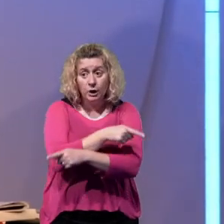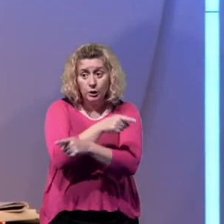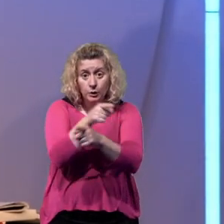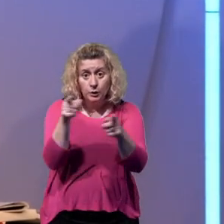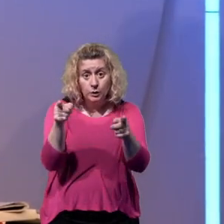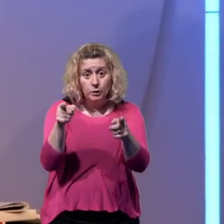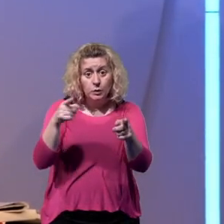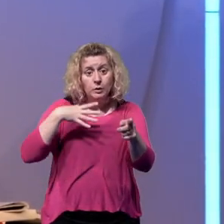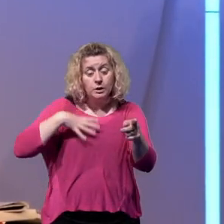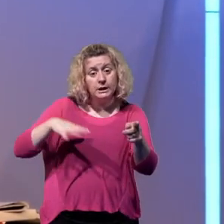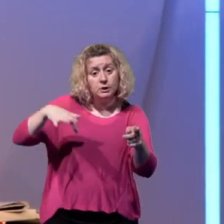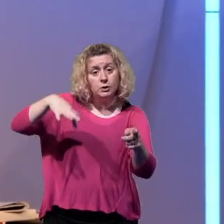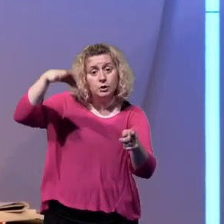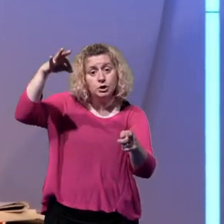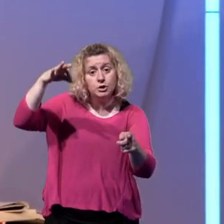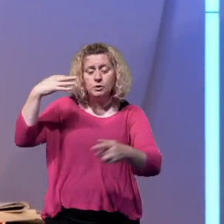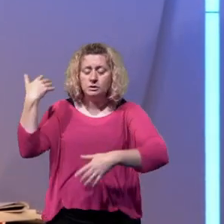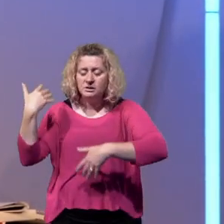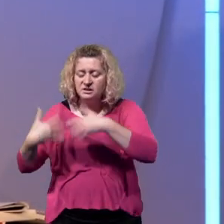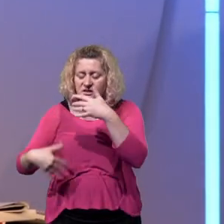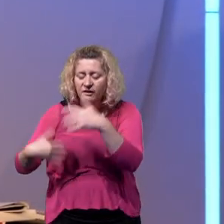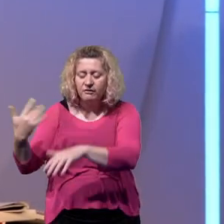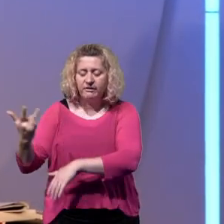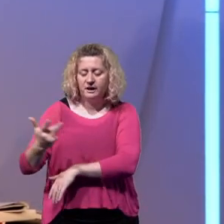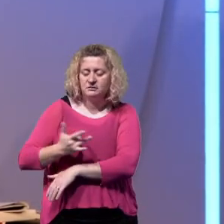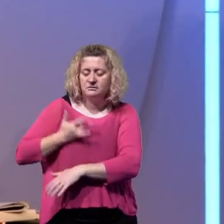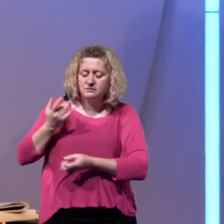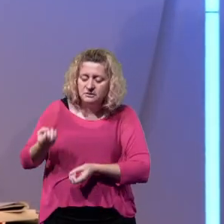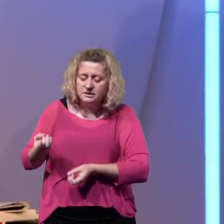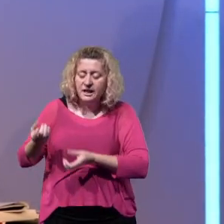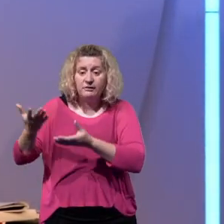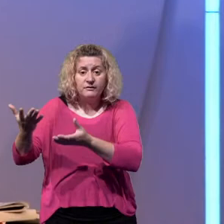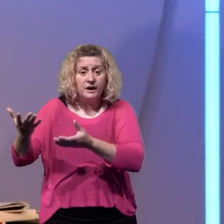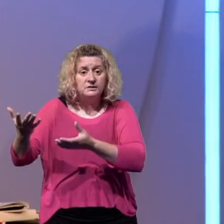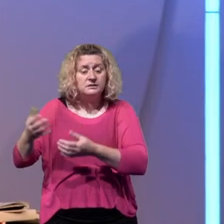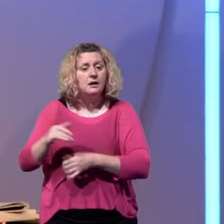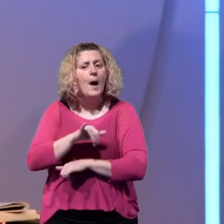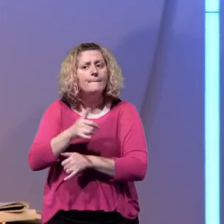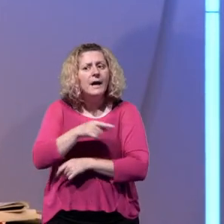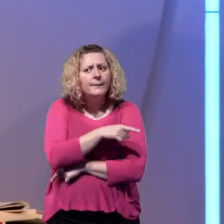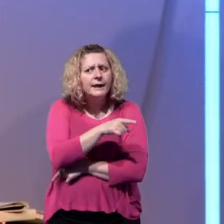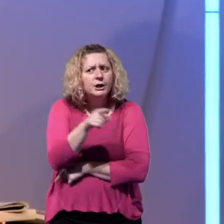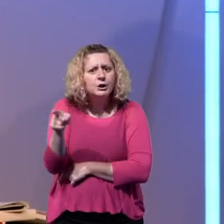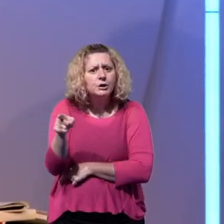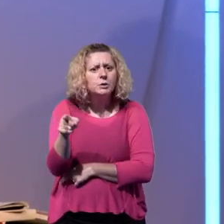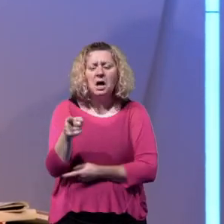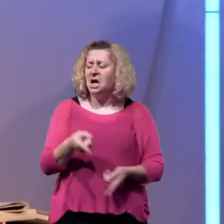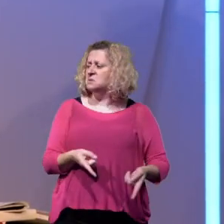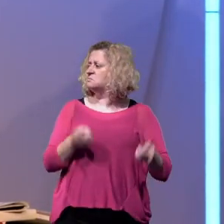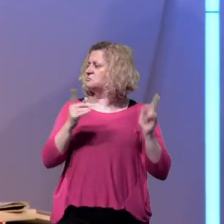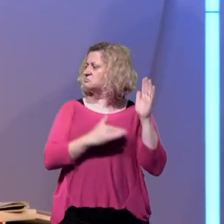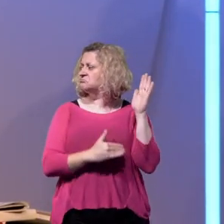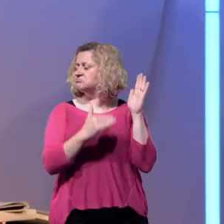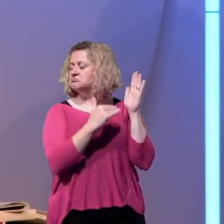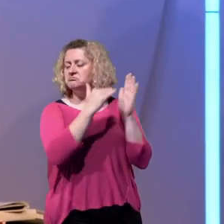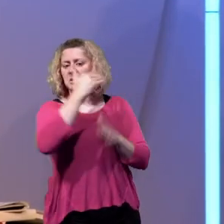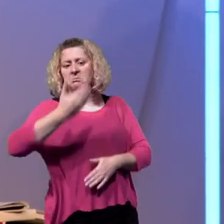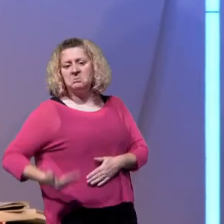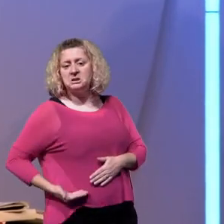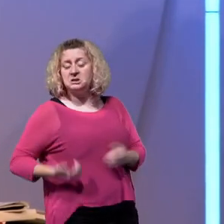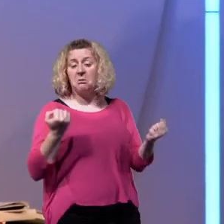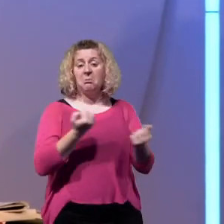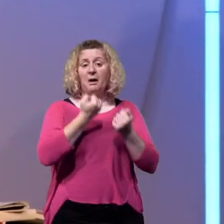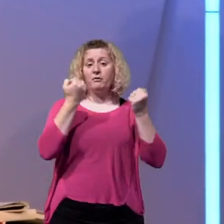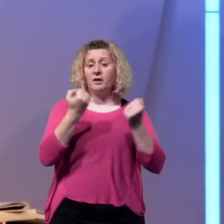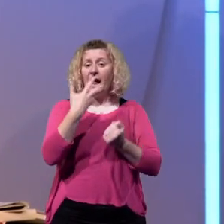you, wherever you are. Perhaps you're very powerful and there are many people working for you. What does it mean to serve them? Perhaps you're a young man or woman